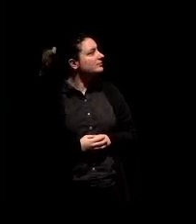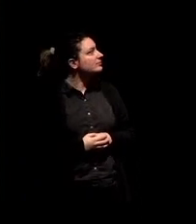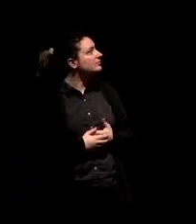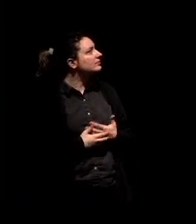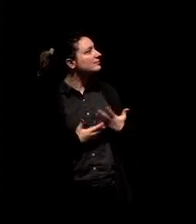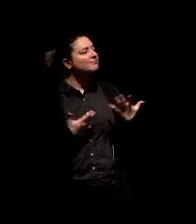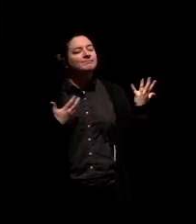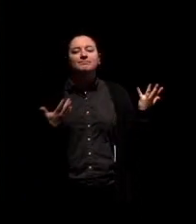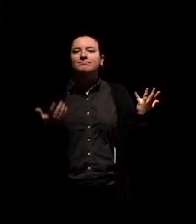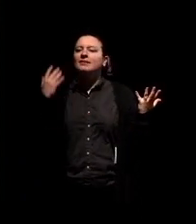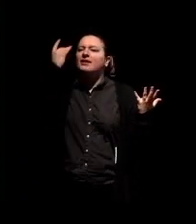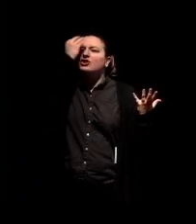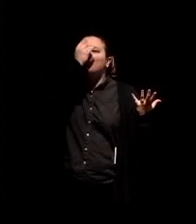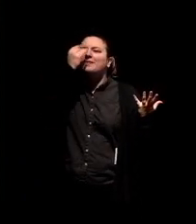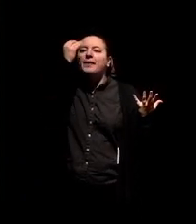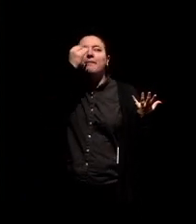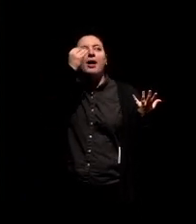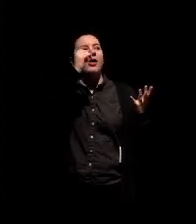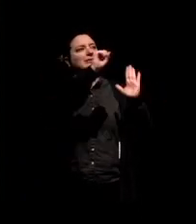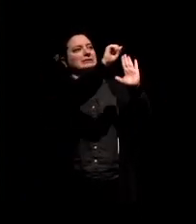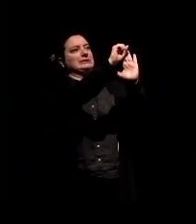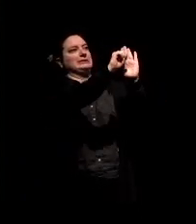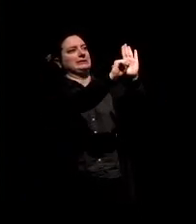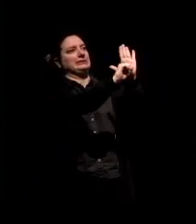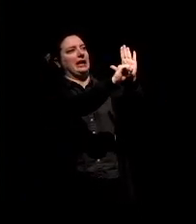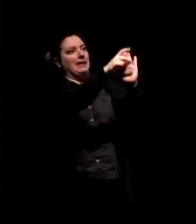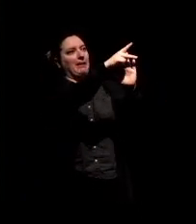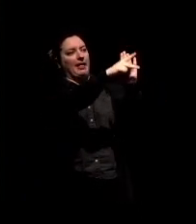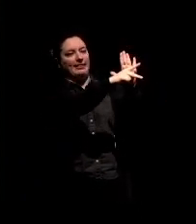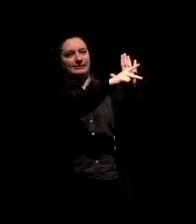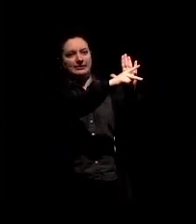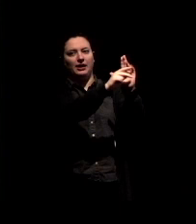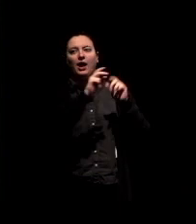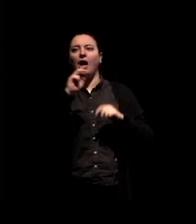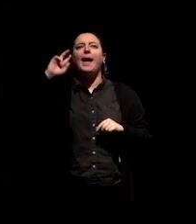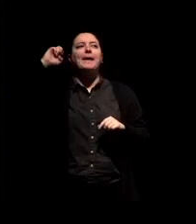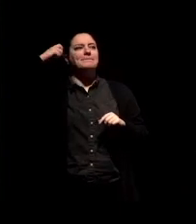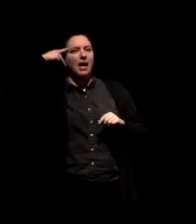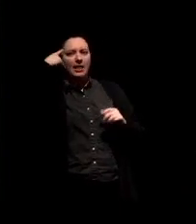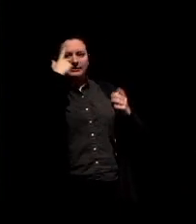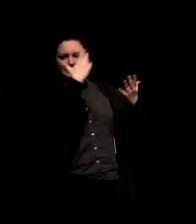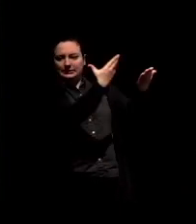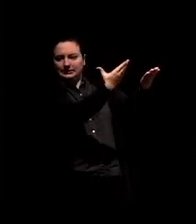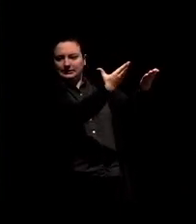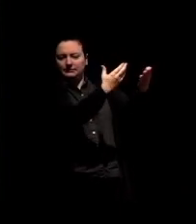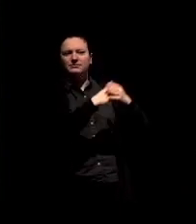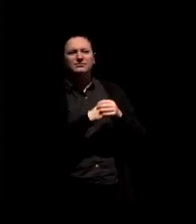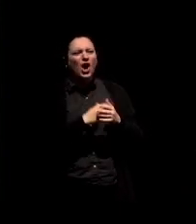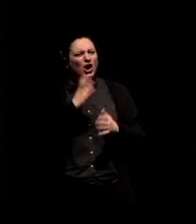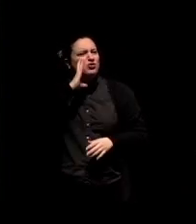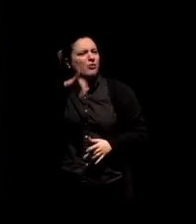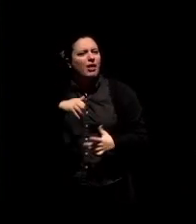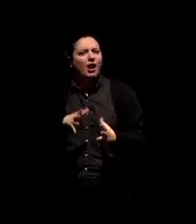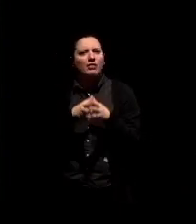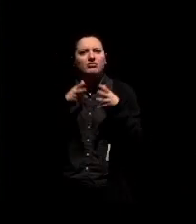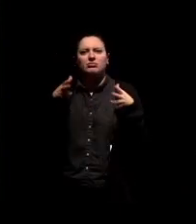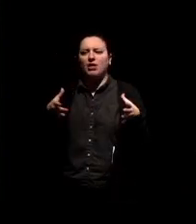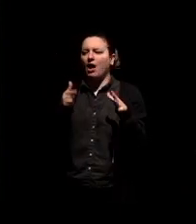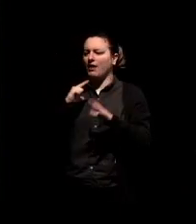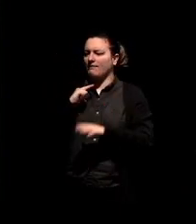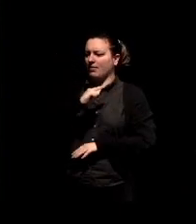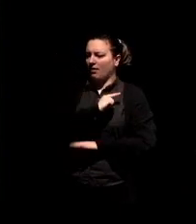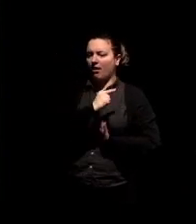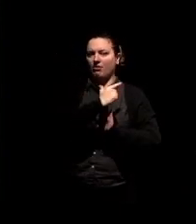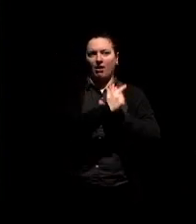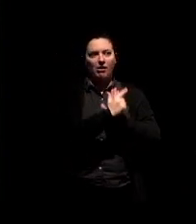when we think about state policy and politics, and a lot of legislation happens at the state level, including healthcare